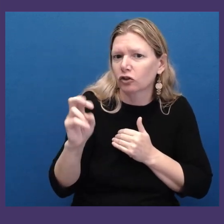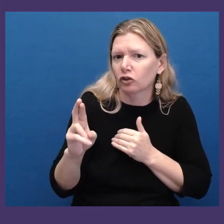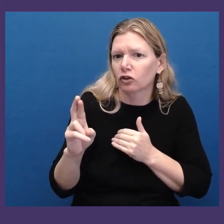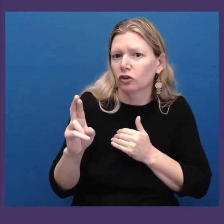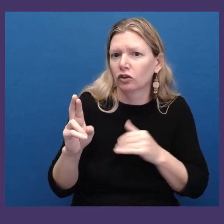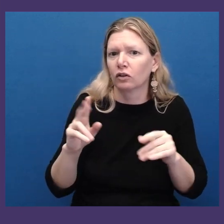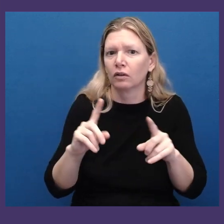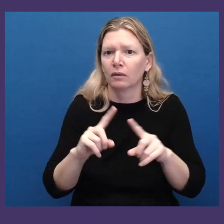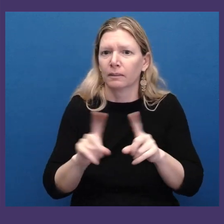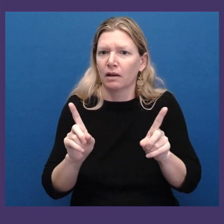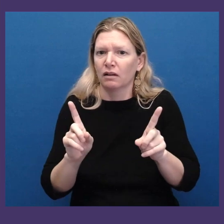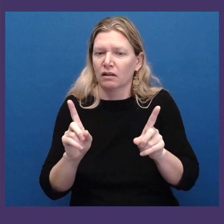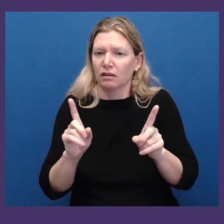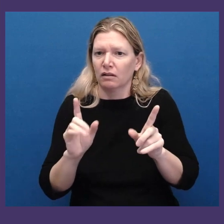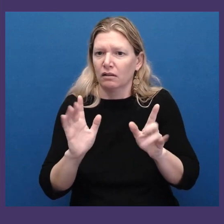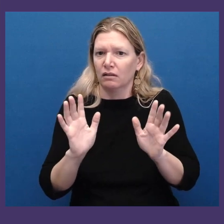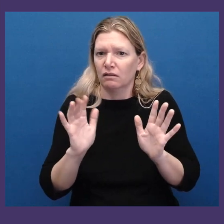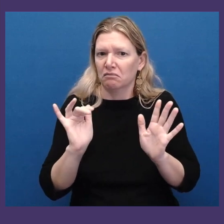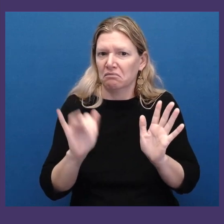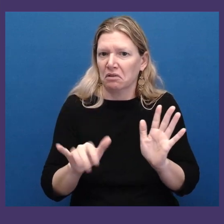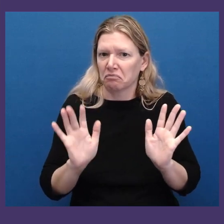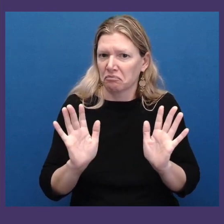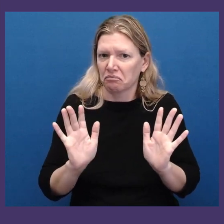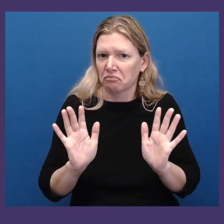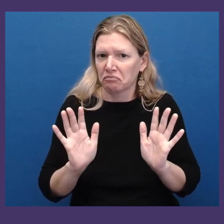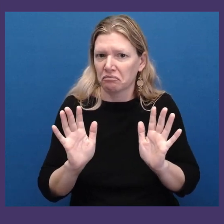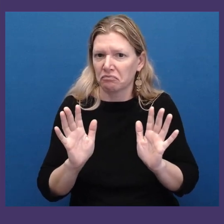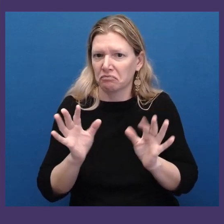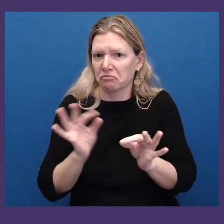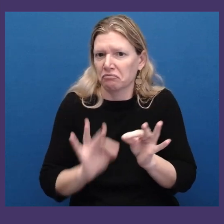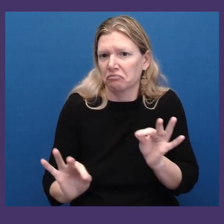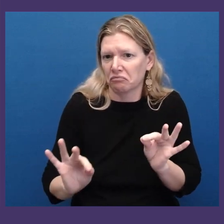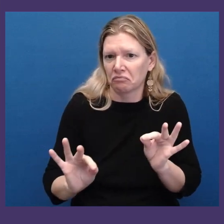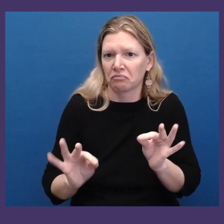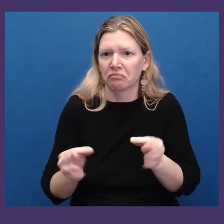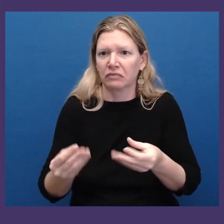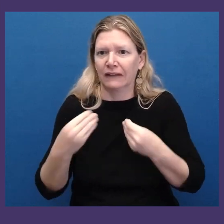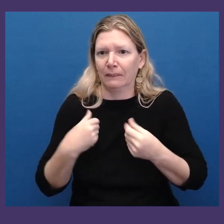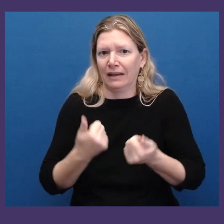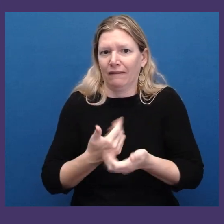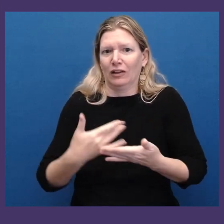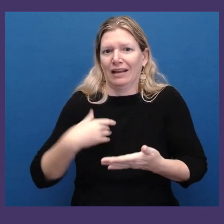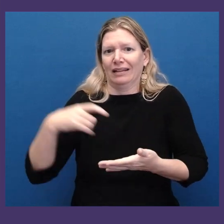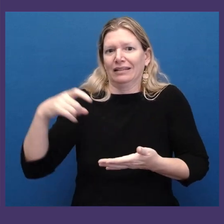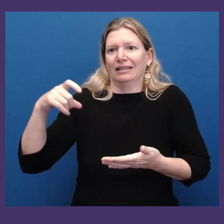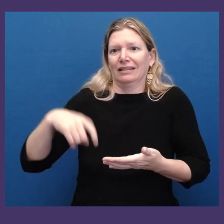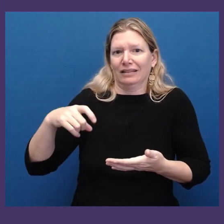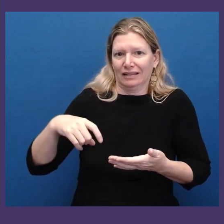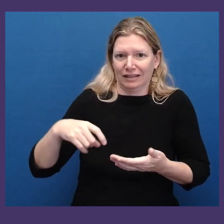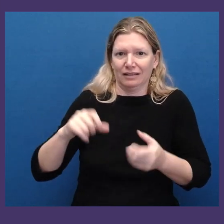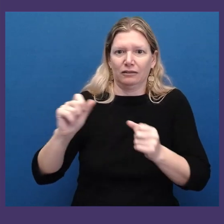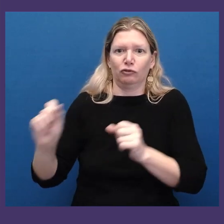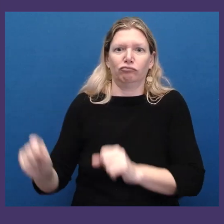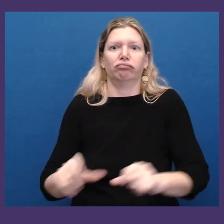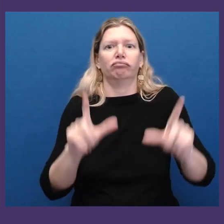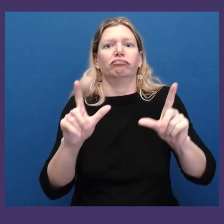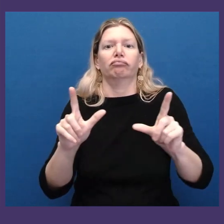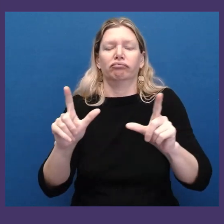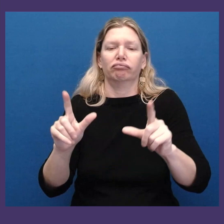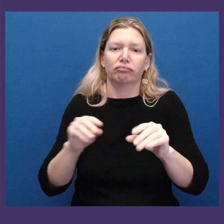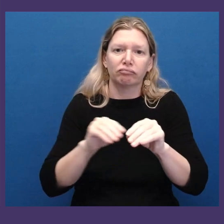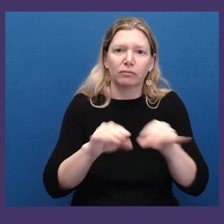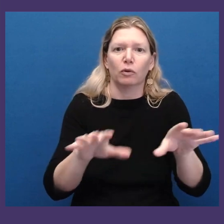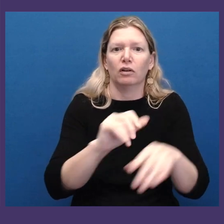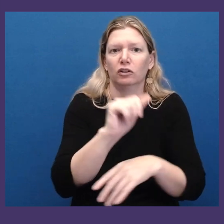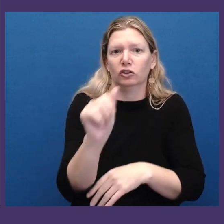the repo, but in addition, it gives me everything I need to be able to deploy this to Azure. So let's do this, and if you look